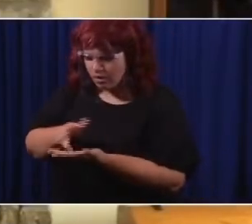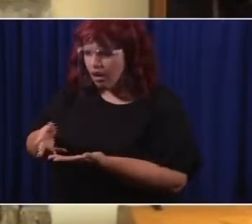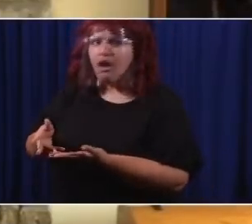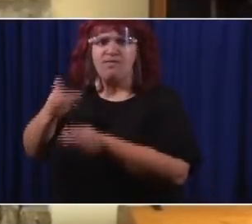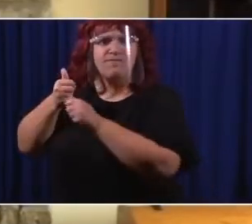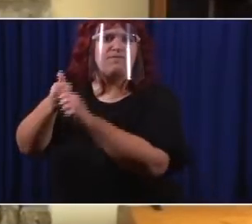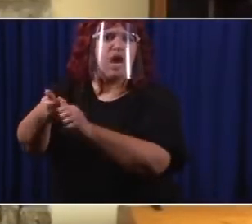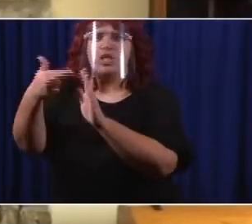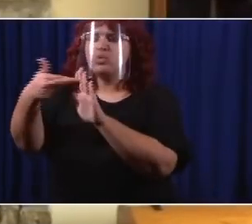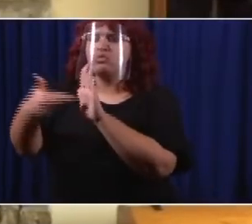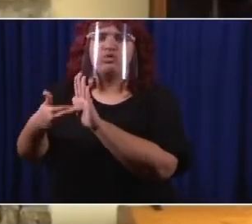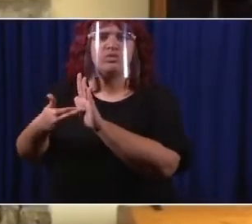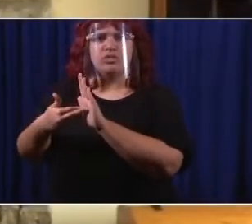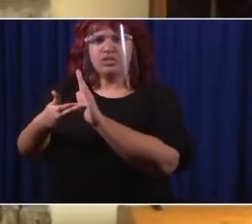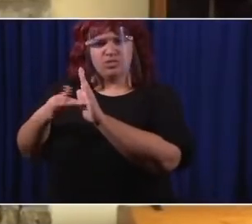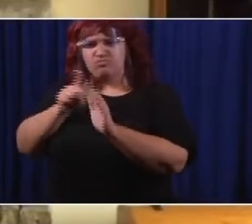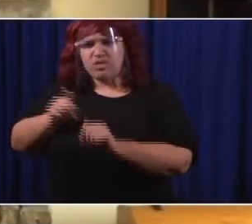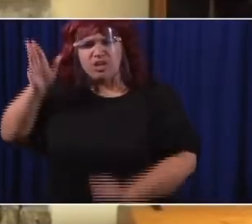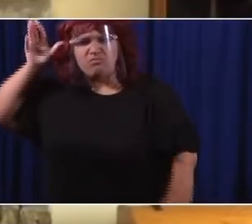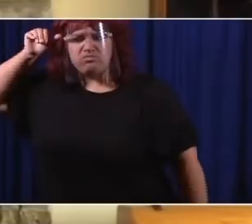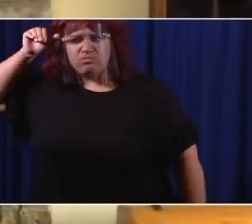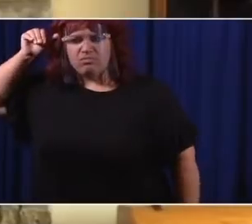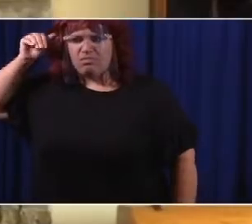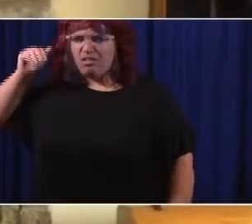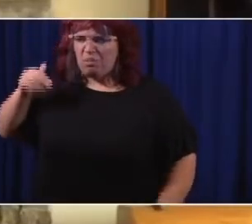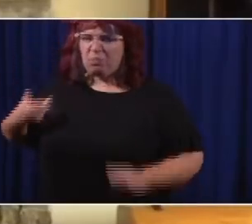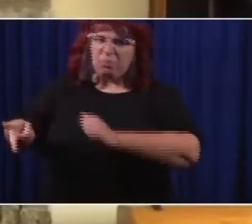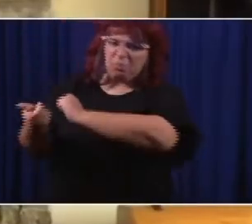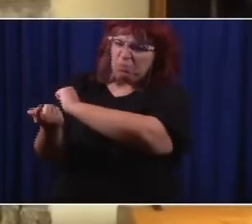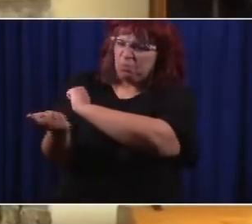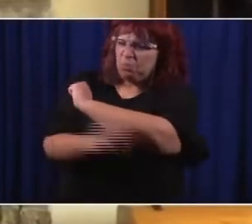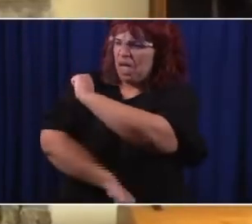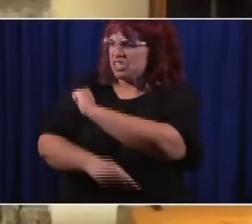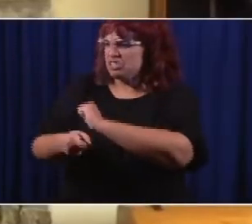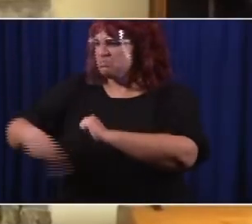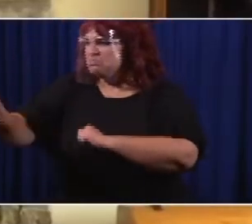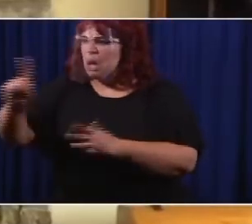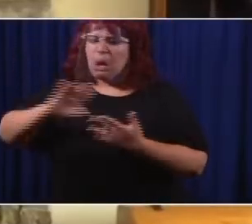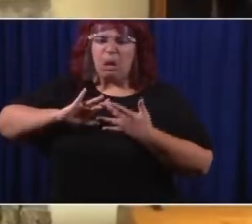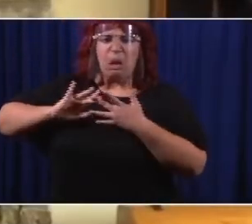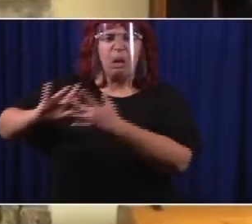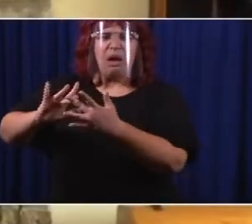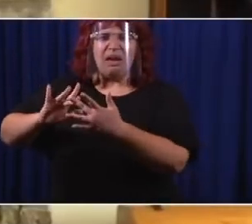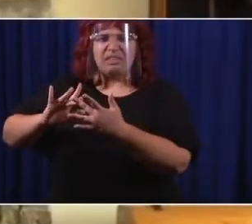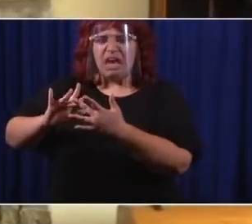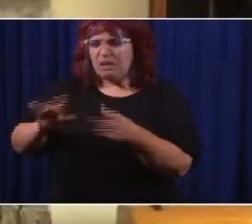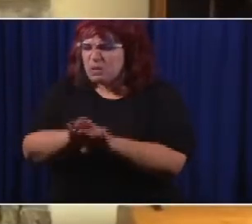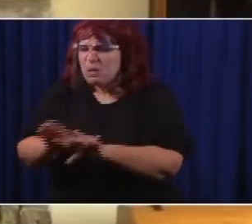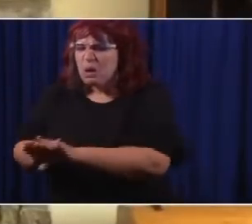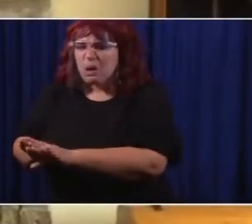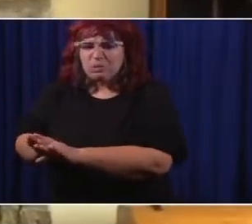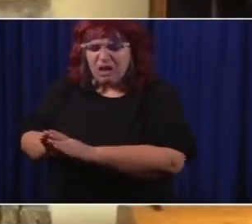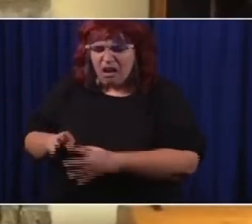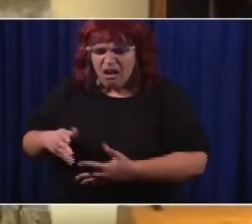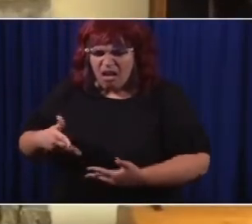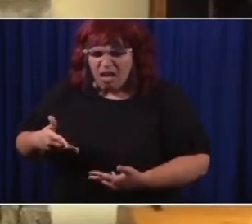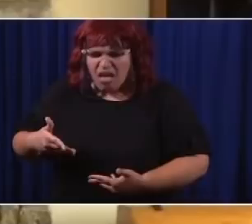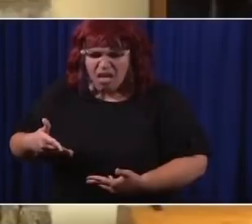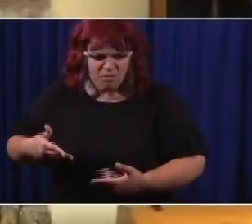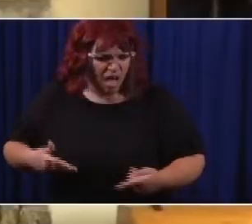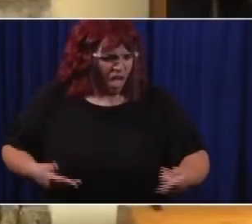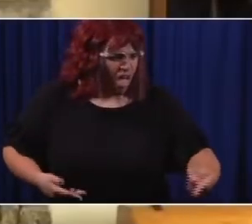not, why should the schools, be punished at all if a county goes purple? Why wouldn't they be able to stay open while health departments go after the